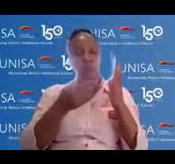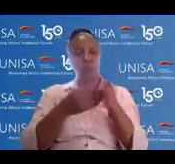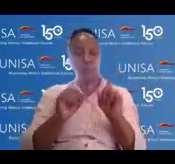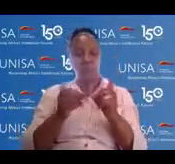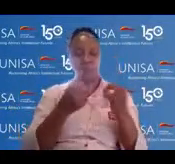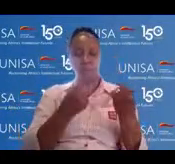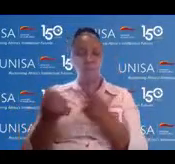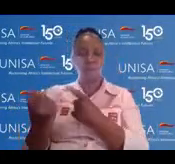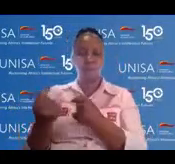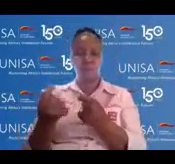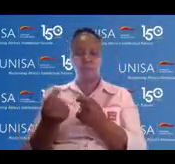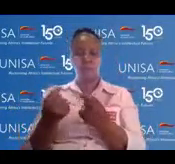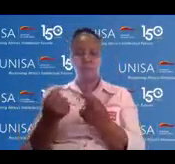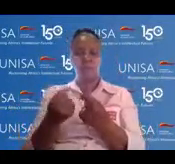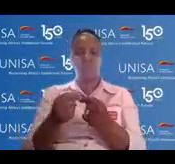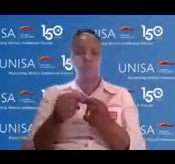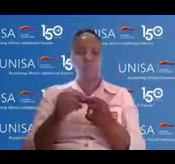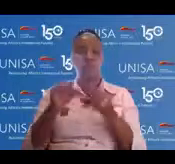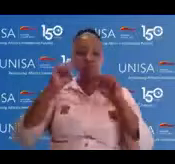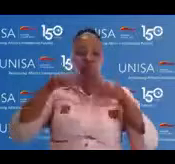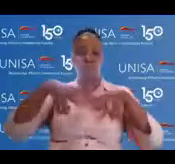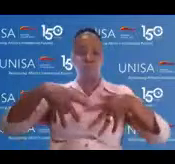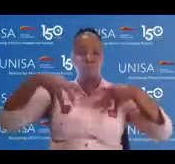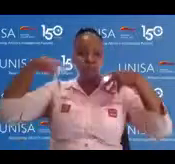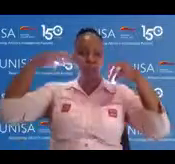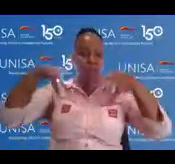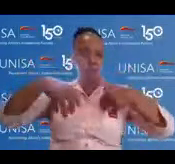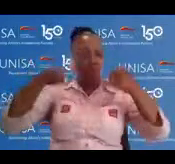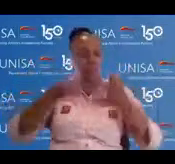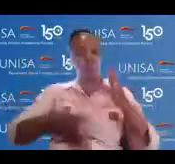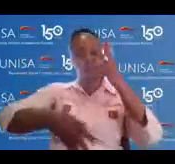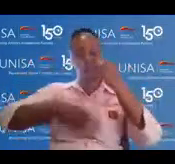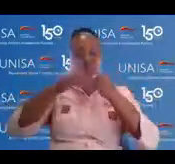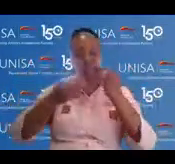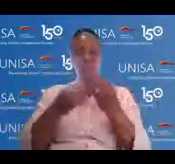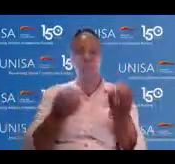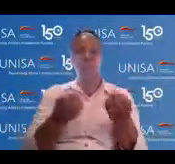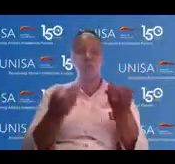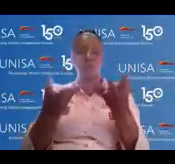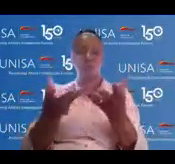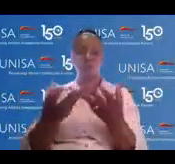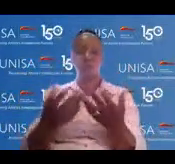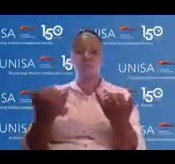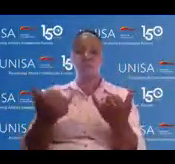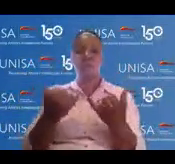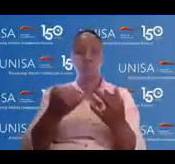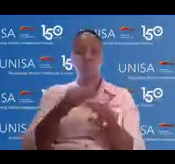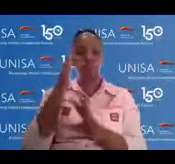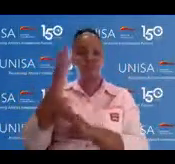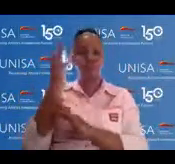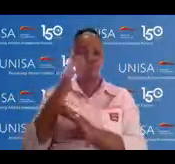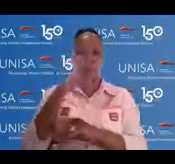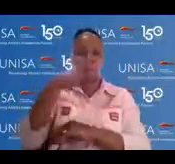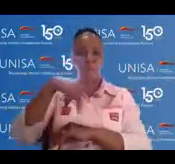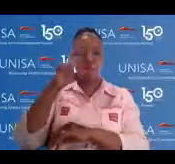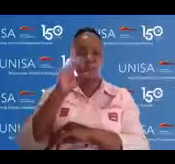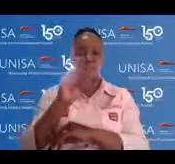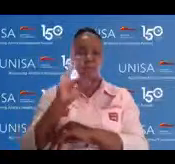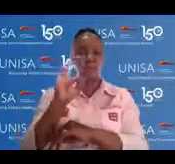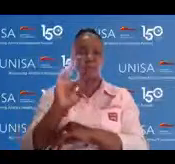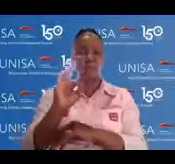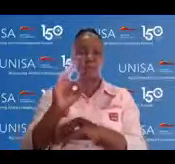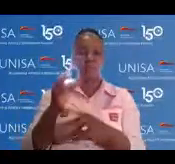down, and now we can add a submission. So now, it's already, the PDF has been starting